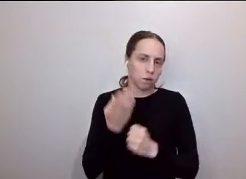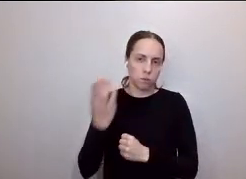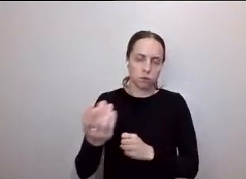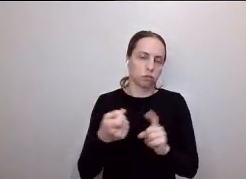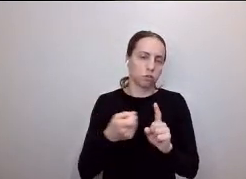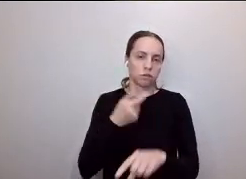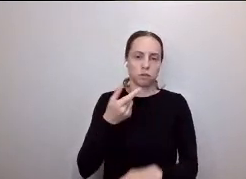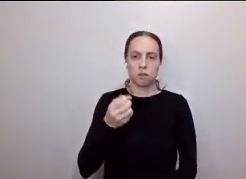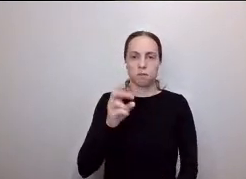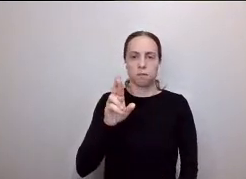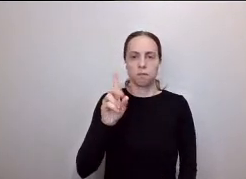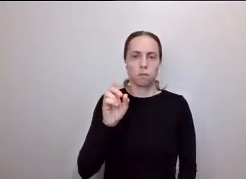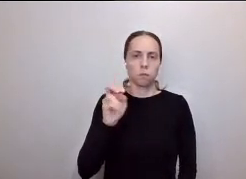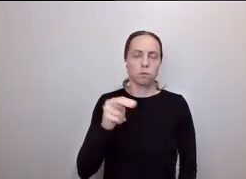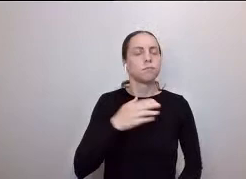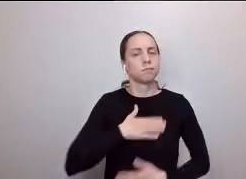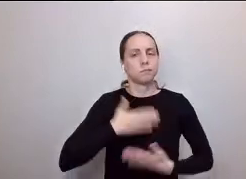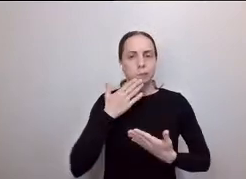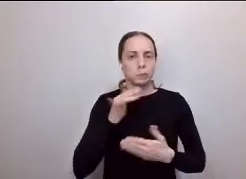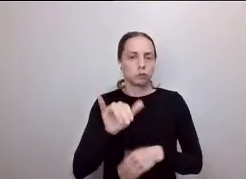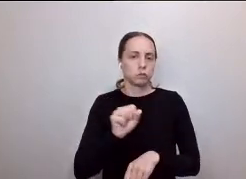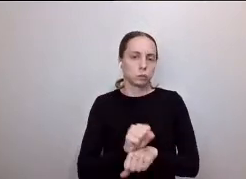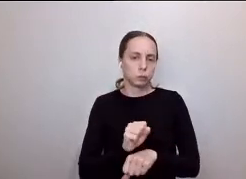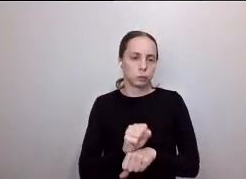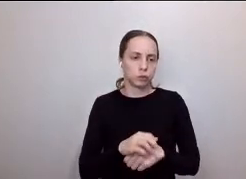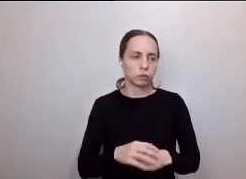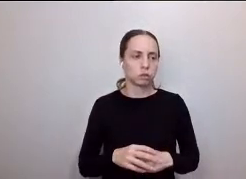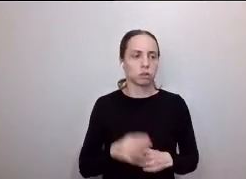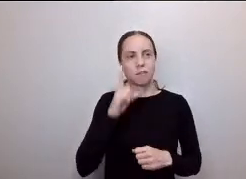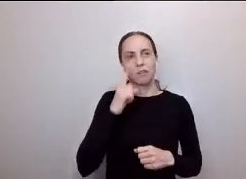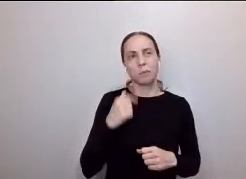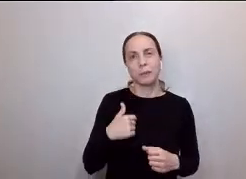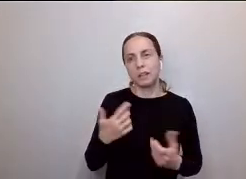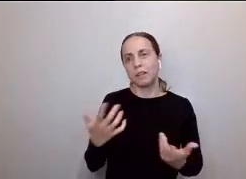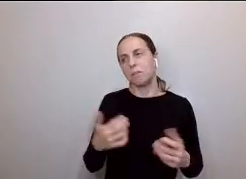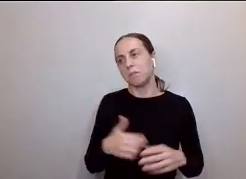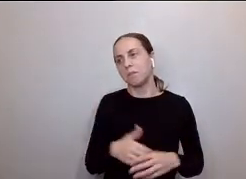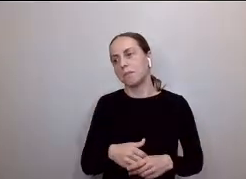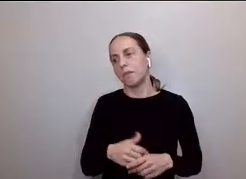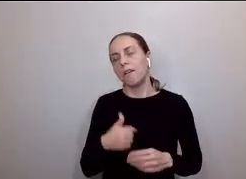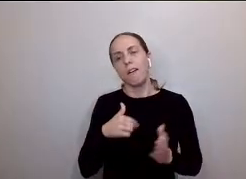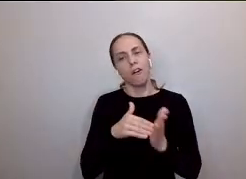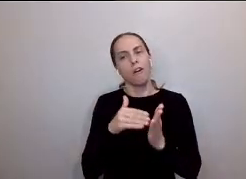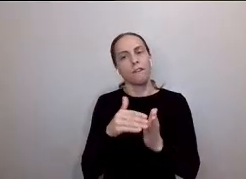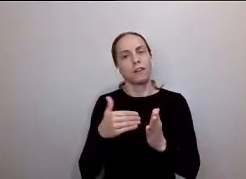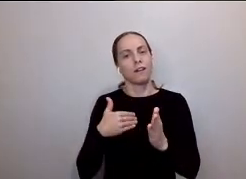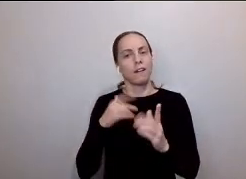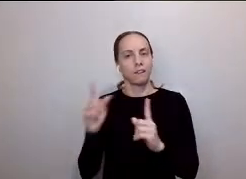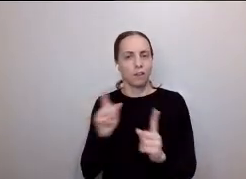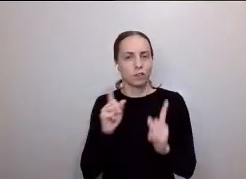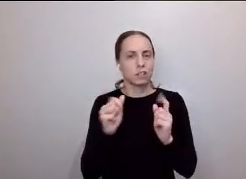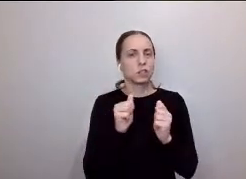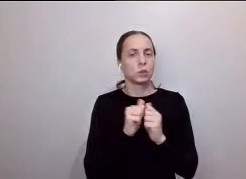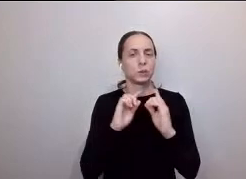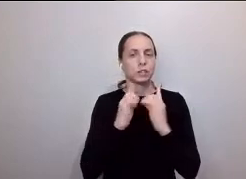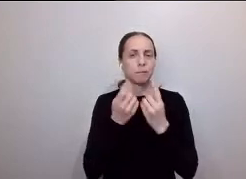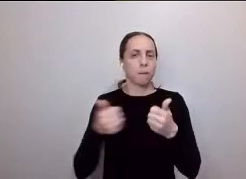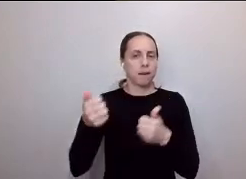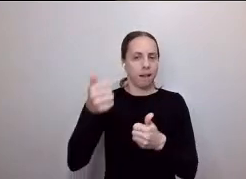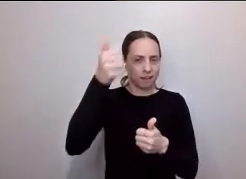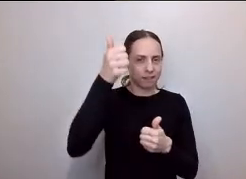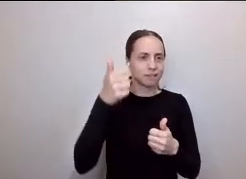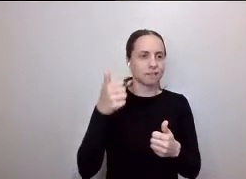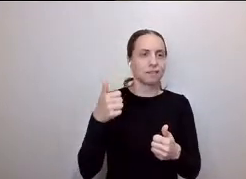that went into it. For me, I often have conversations with department heads and ask